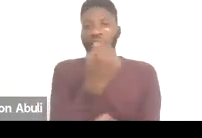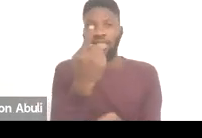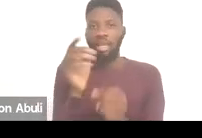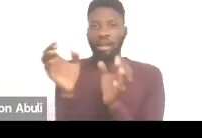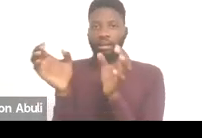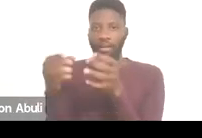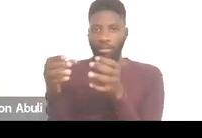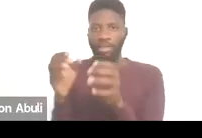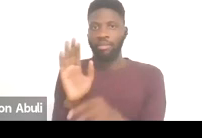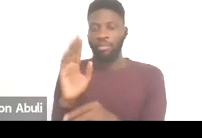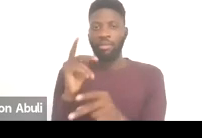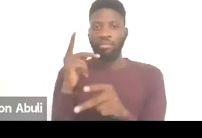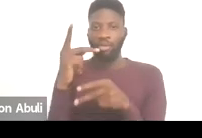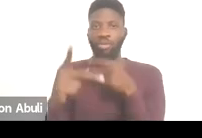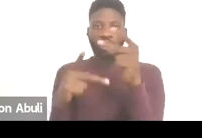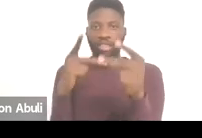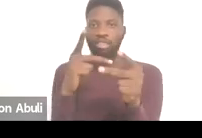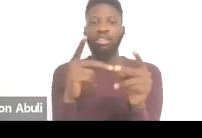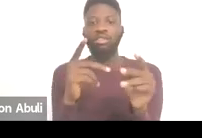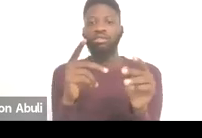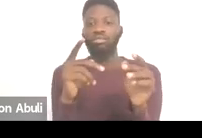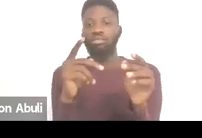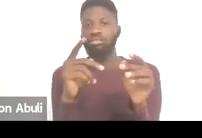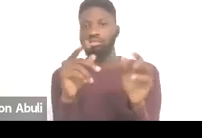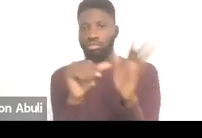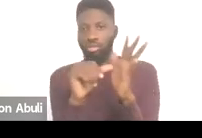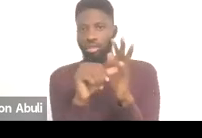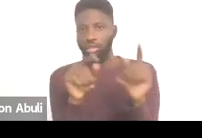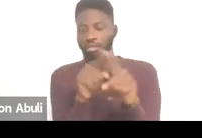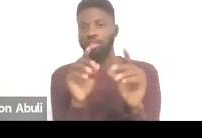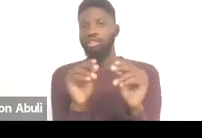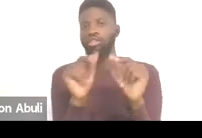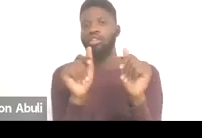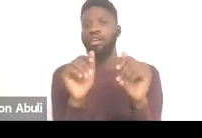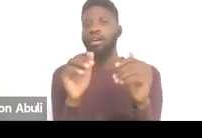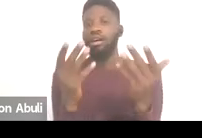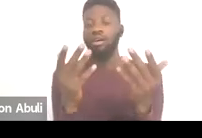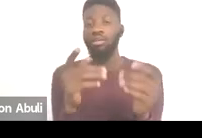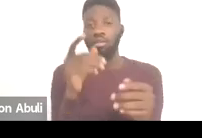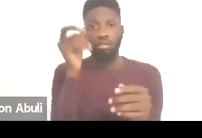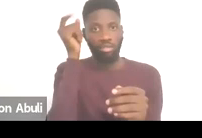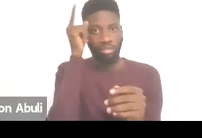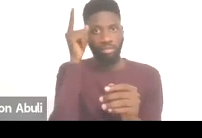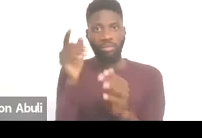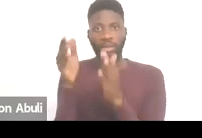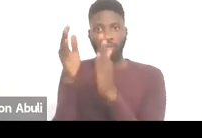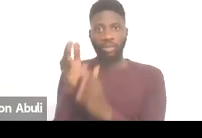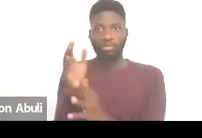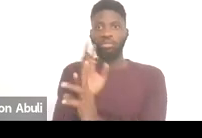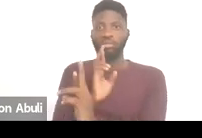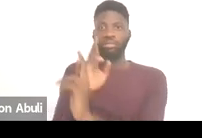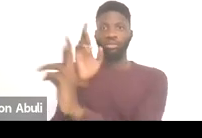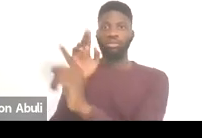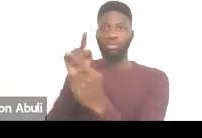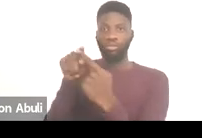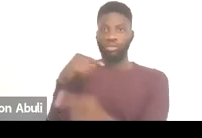a process of how they handle this kind of situations. And once you understand who the person that you're supposed to report to, or you're